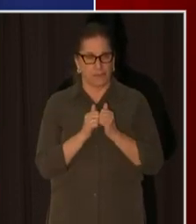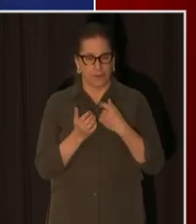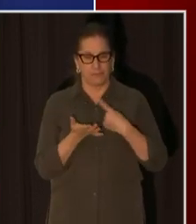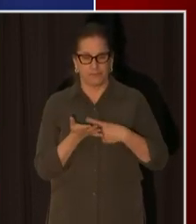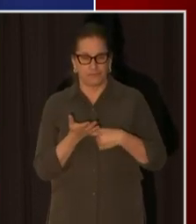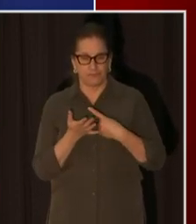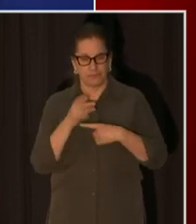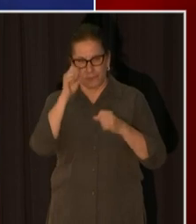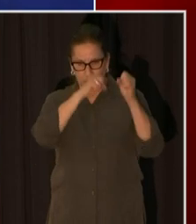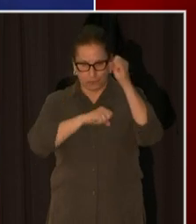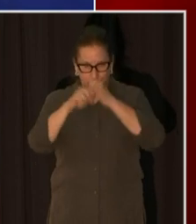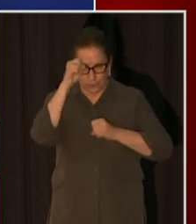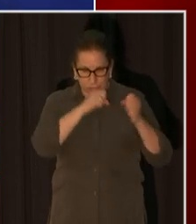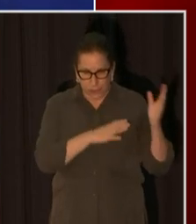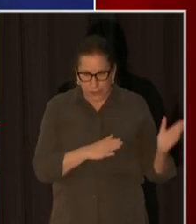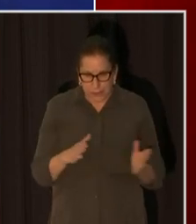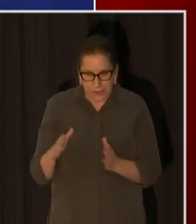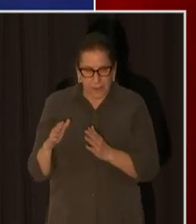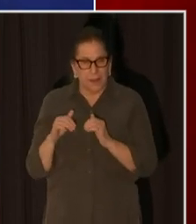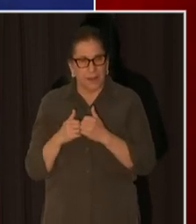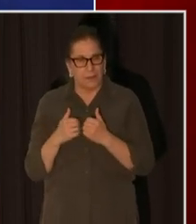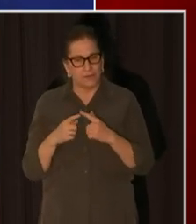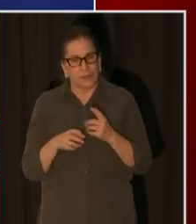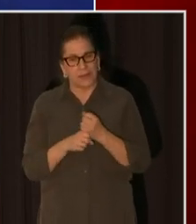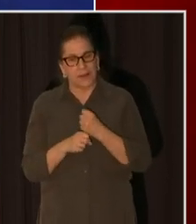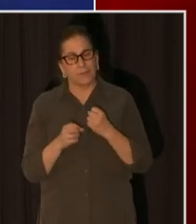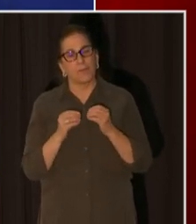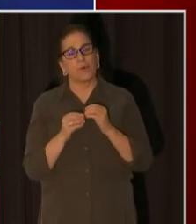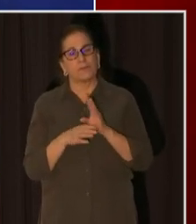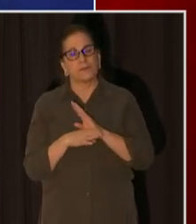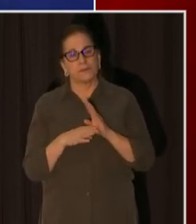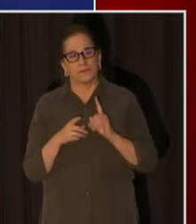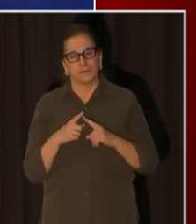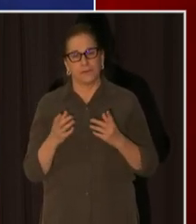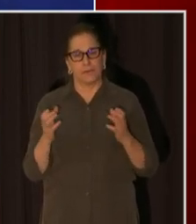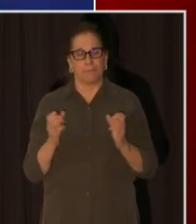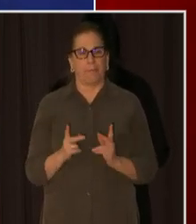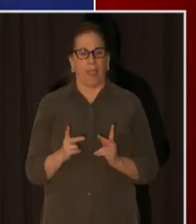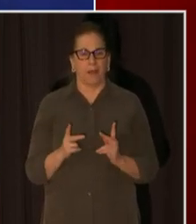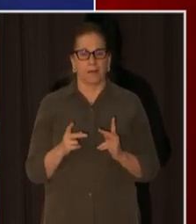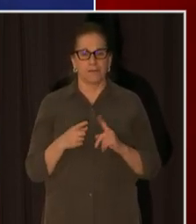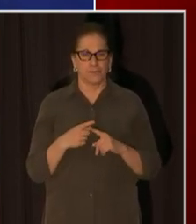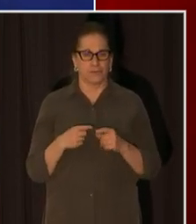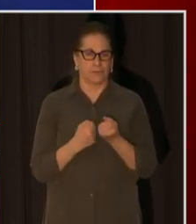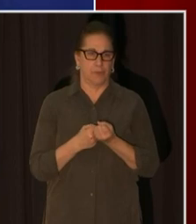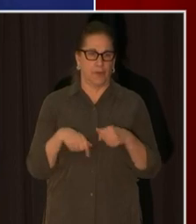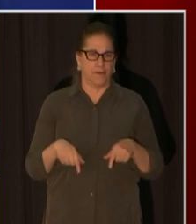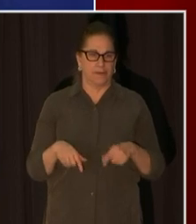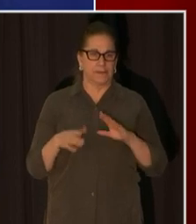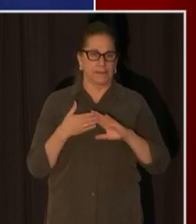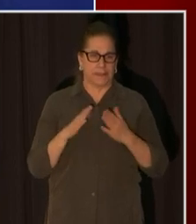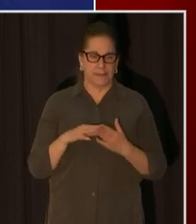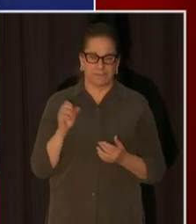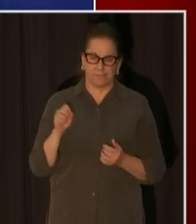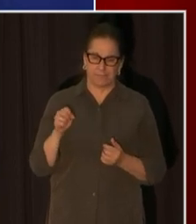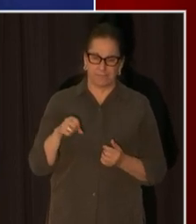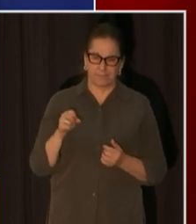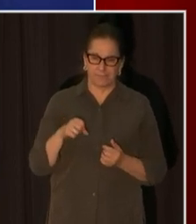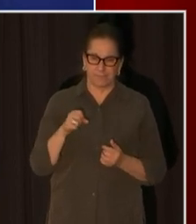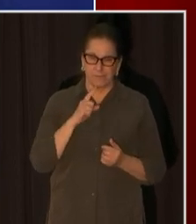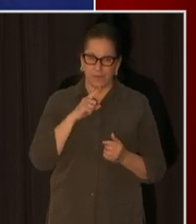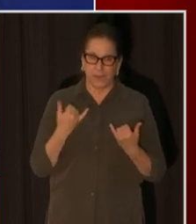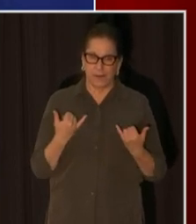of business permanently. And so save the resources that you have as much as possible. Definitely. Ashley, your